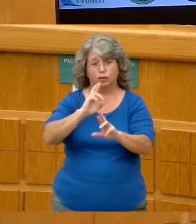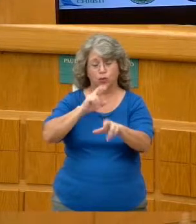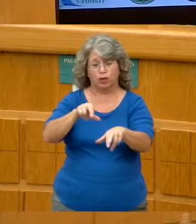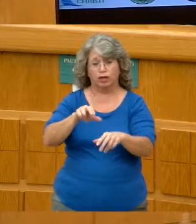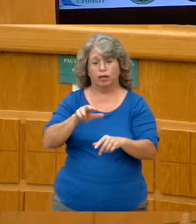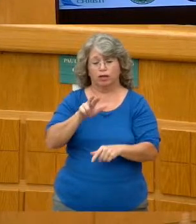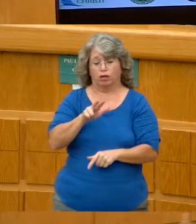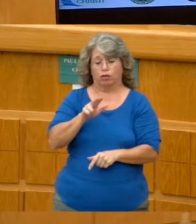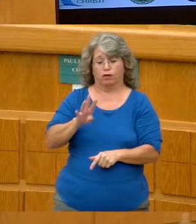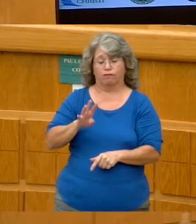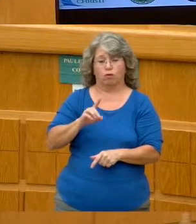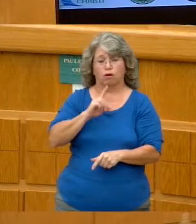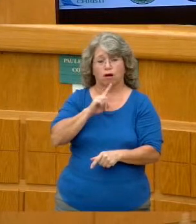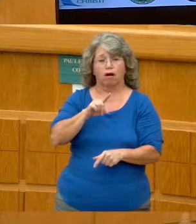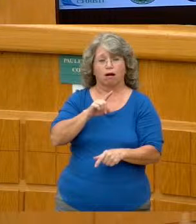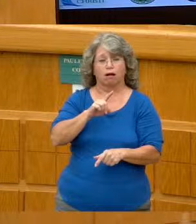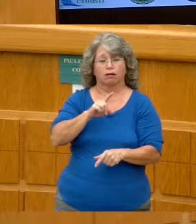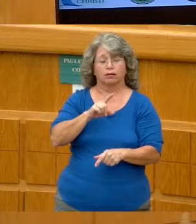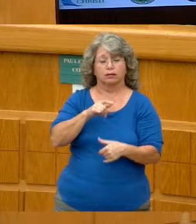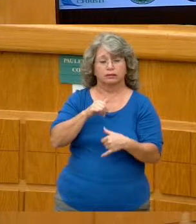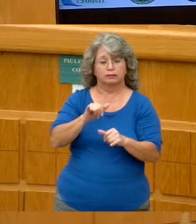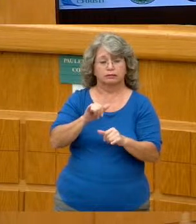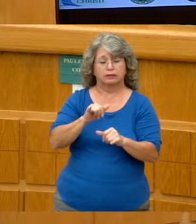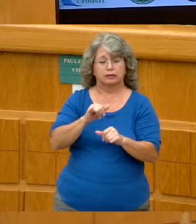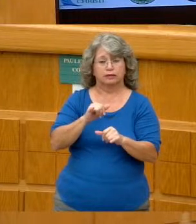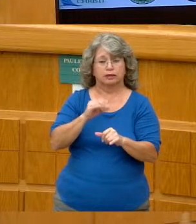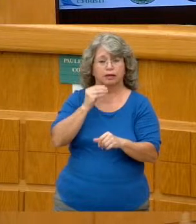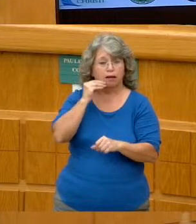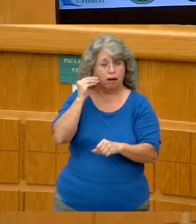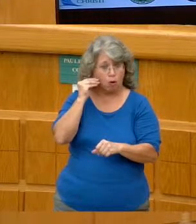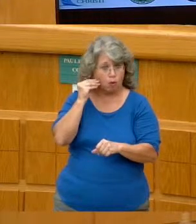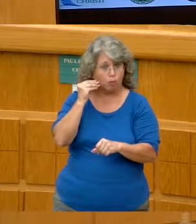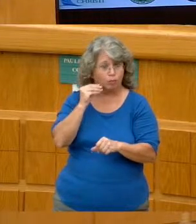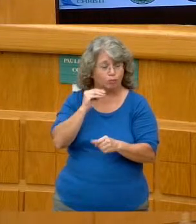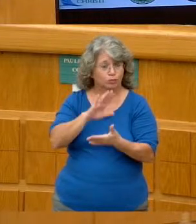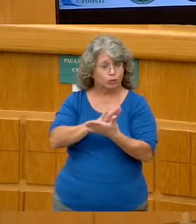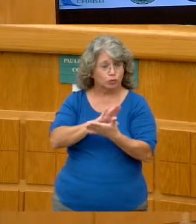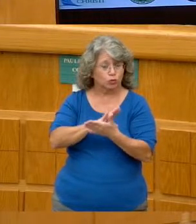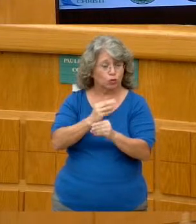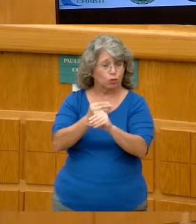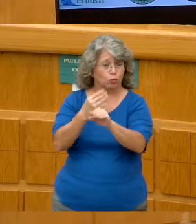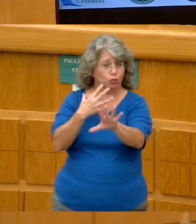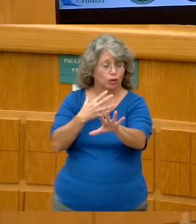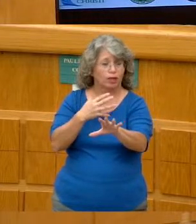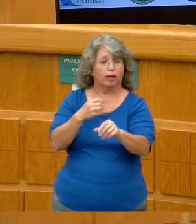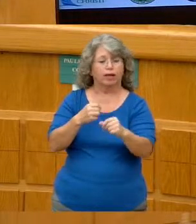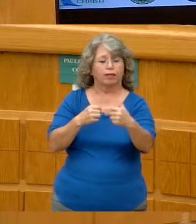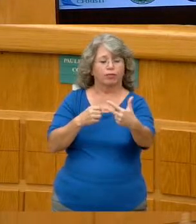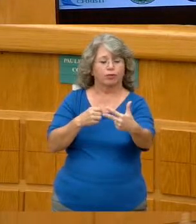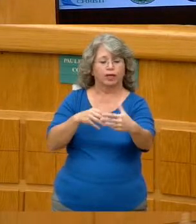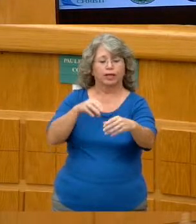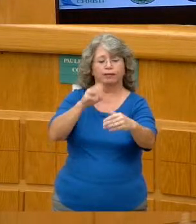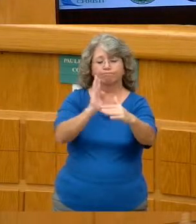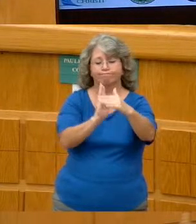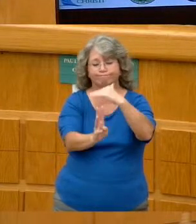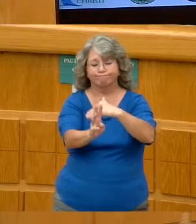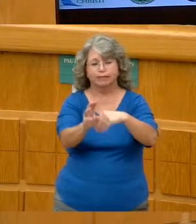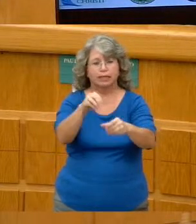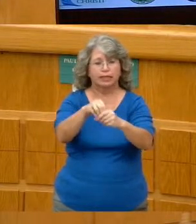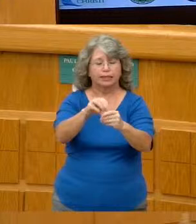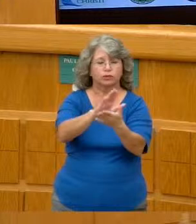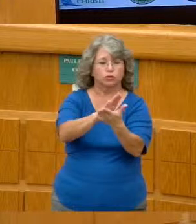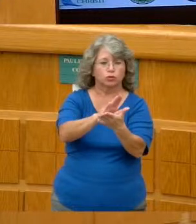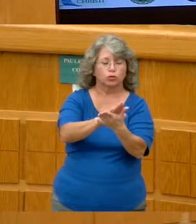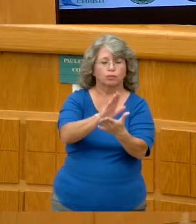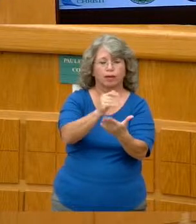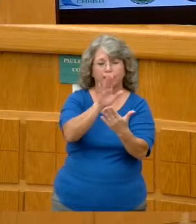actually schooling from home, and then 3 of them have actually been at the school for some reason, face-to-face or a sports